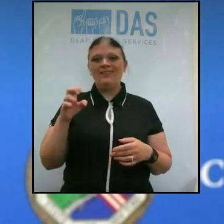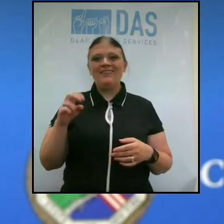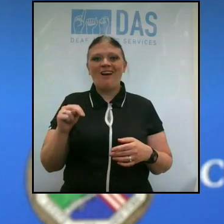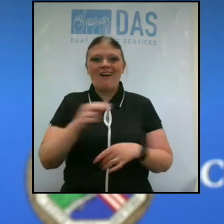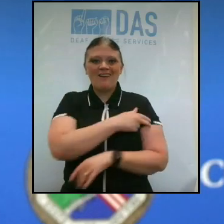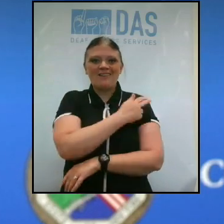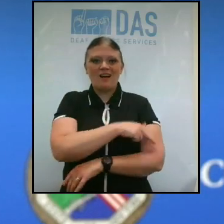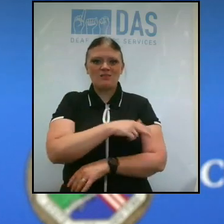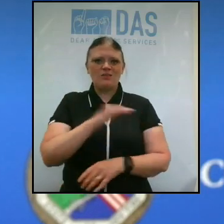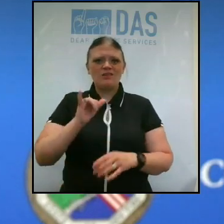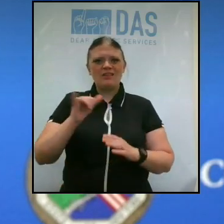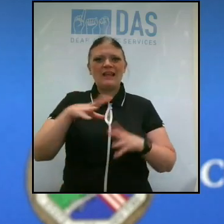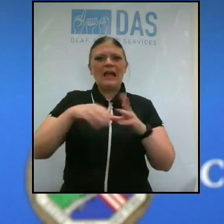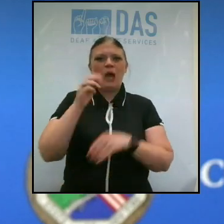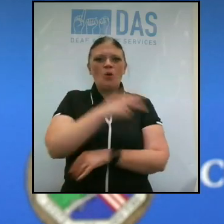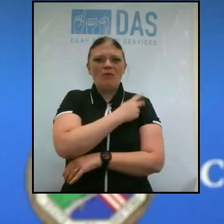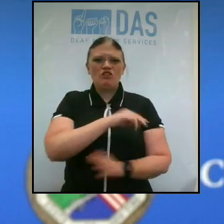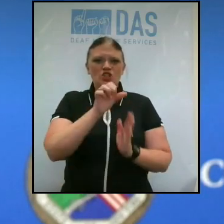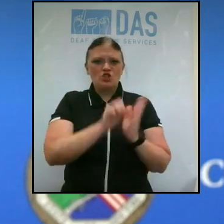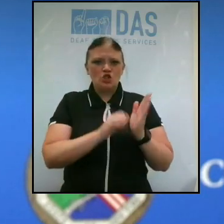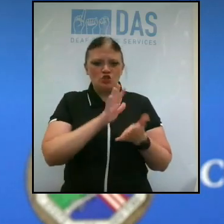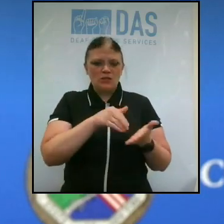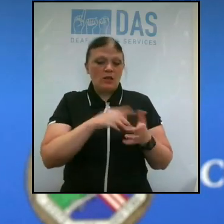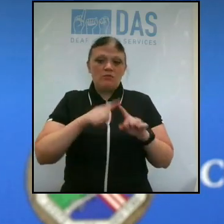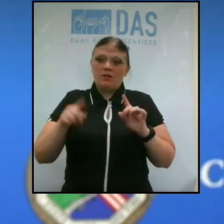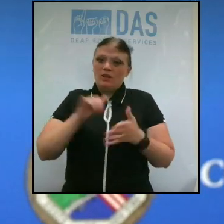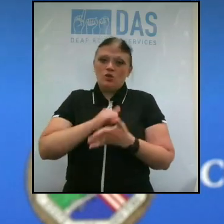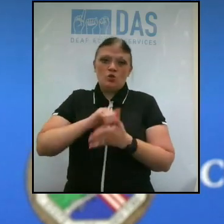settings, but it's not my call, it's in New York State's hands.